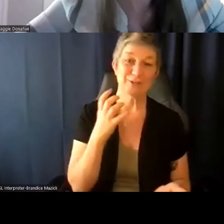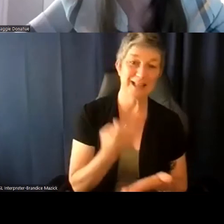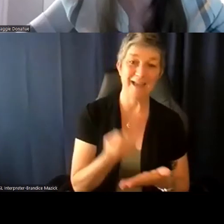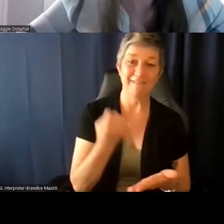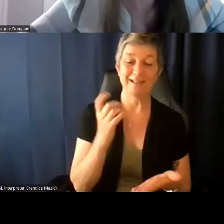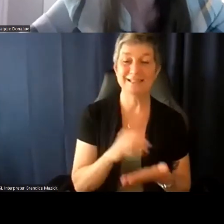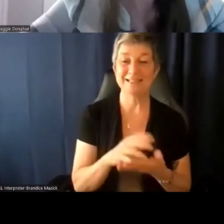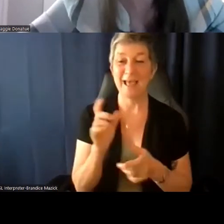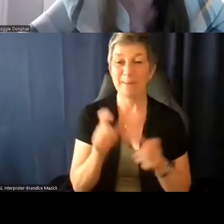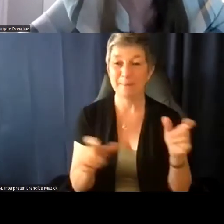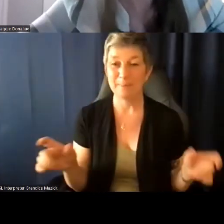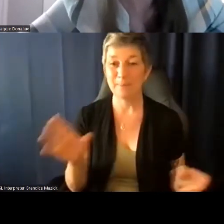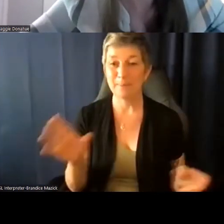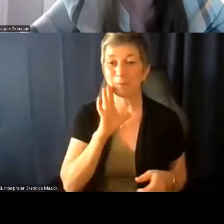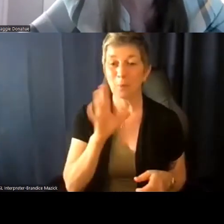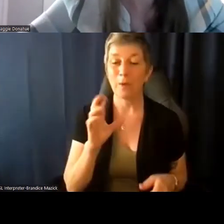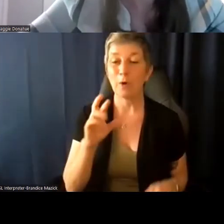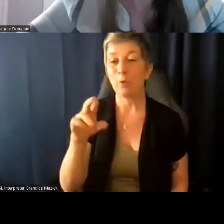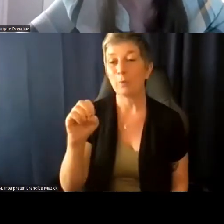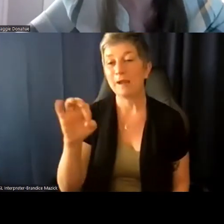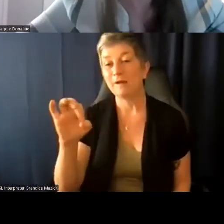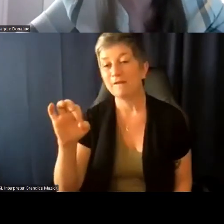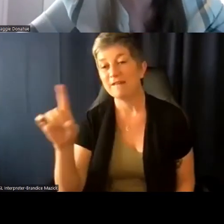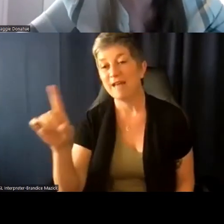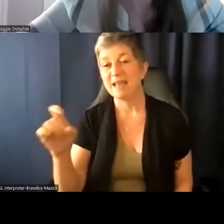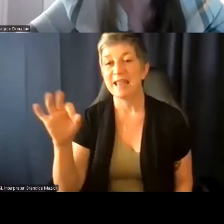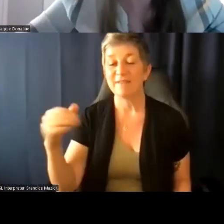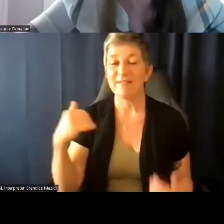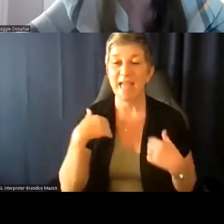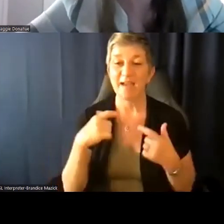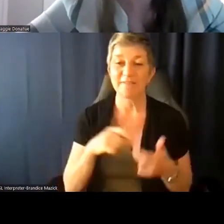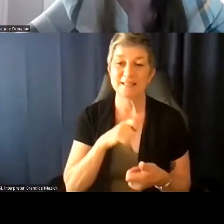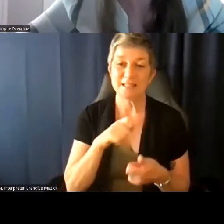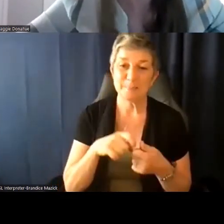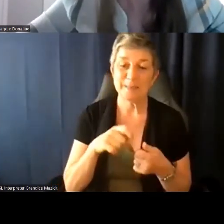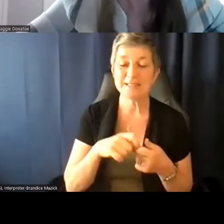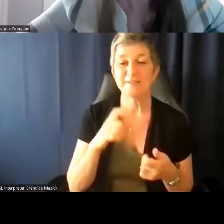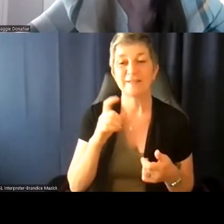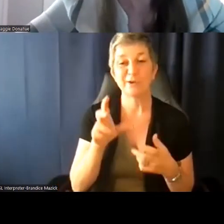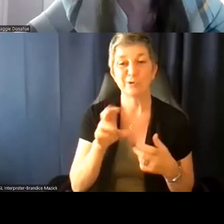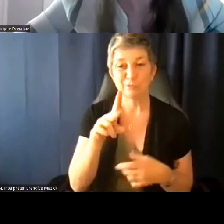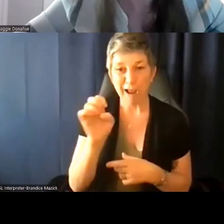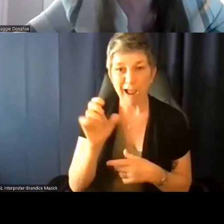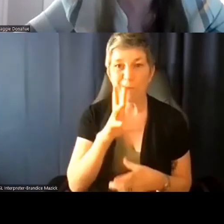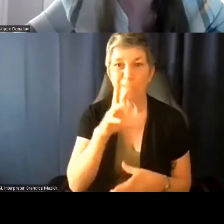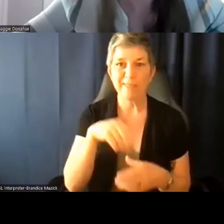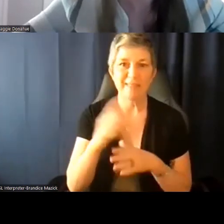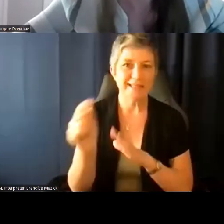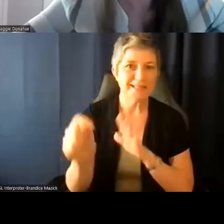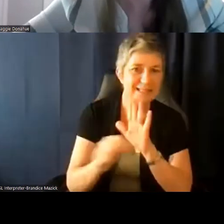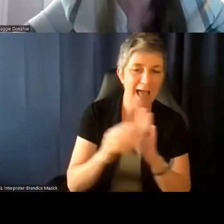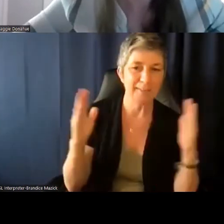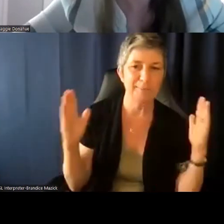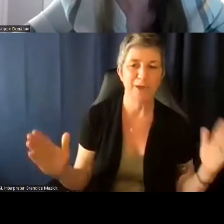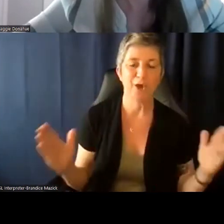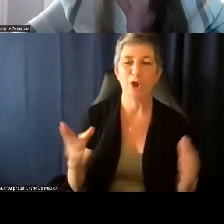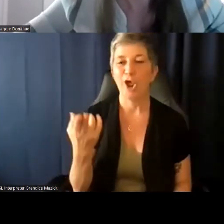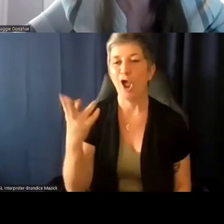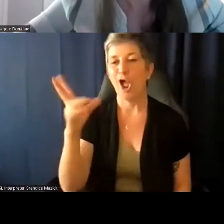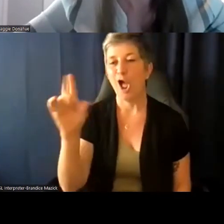people are going to reoffend if they have XYZ crime within this period of time? Like HUD hasn't said, given that